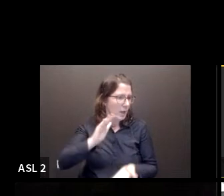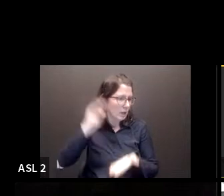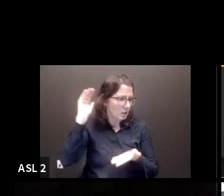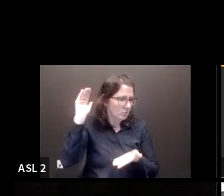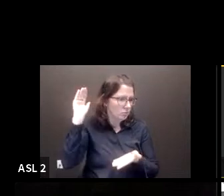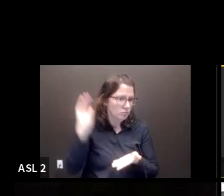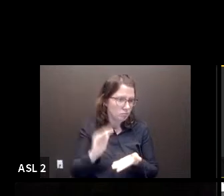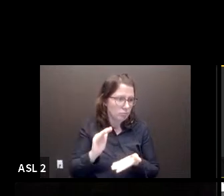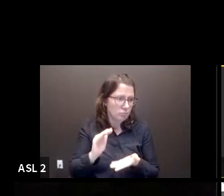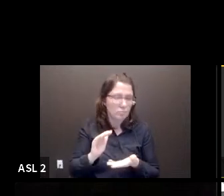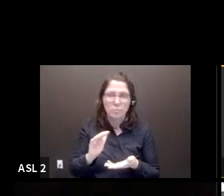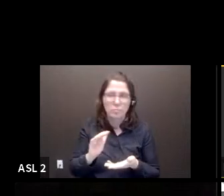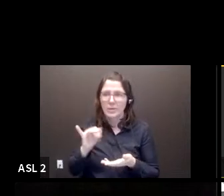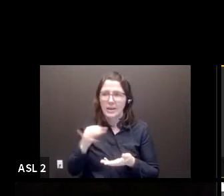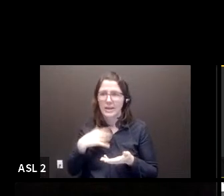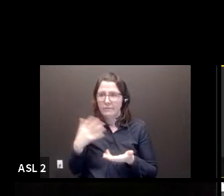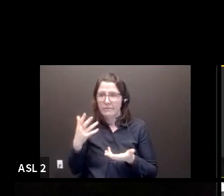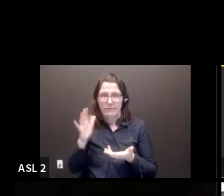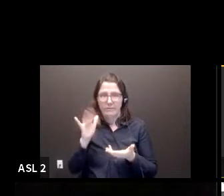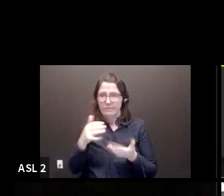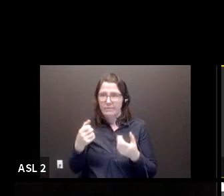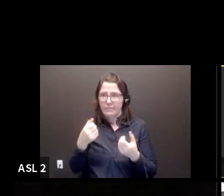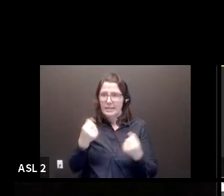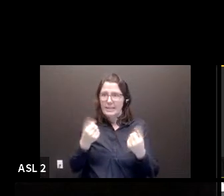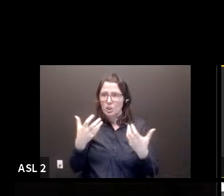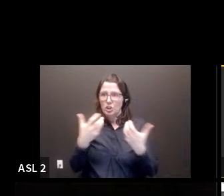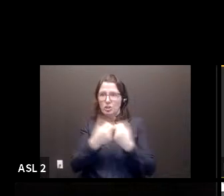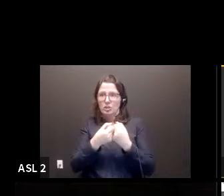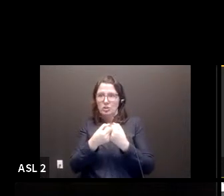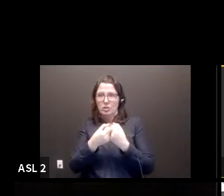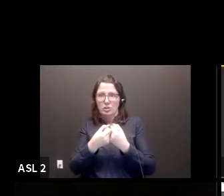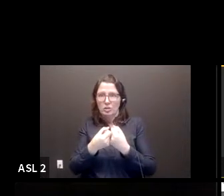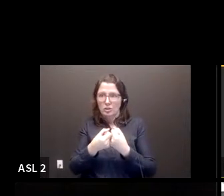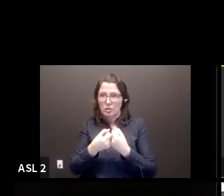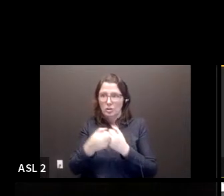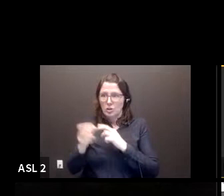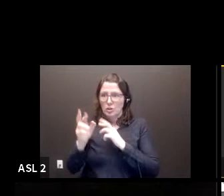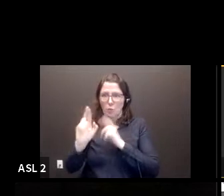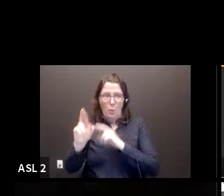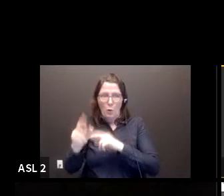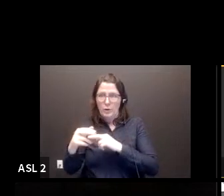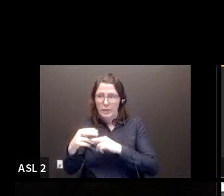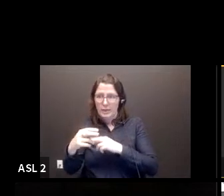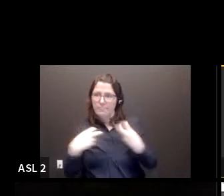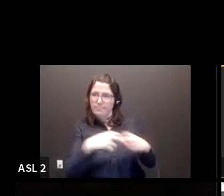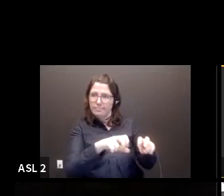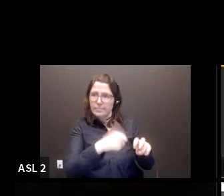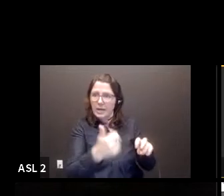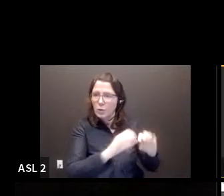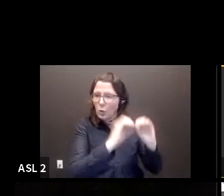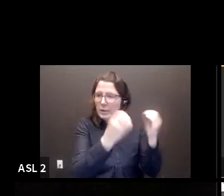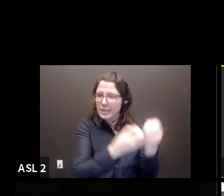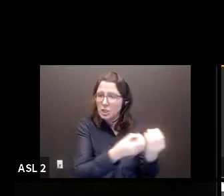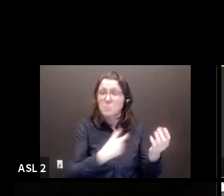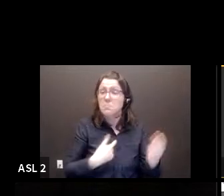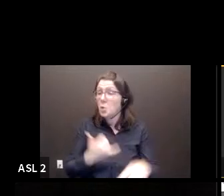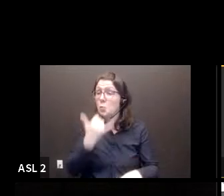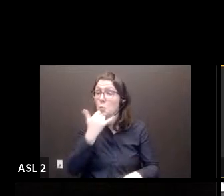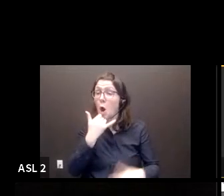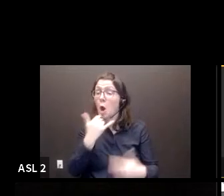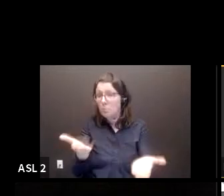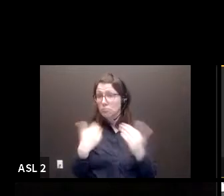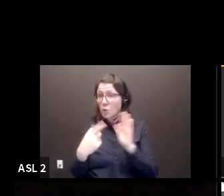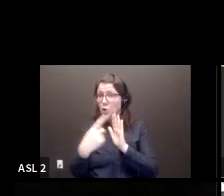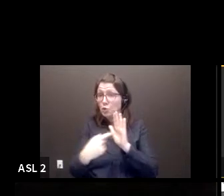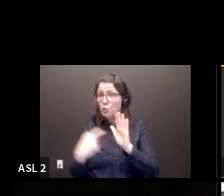guess my concern on this one is i don't recall and you can correct me if i'm wrong but i don't recall any reporting